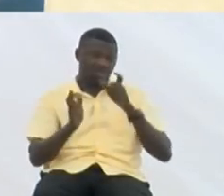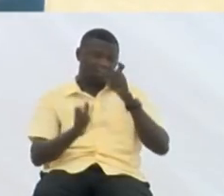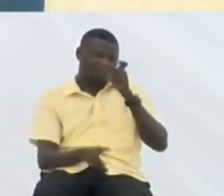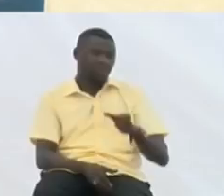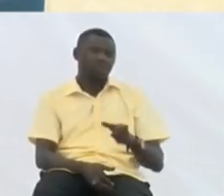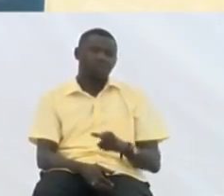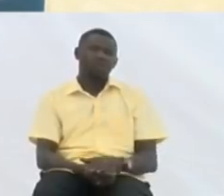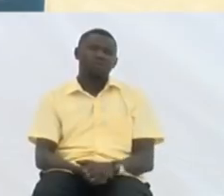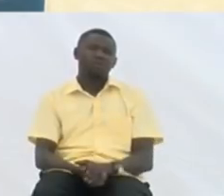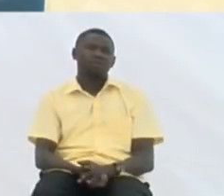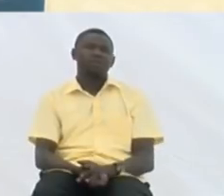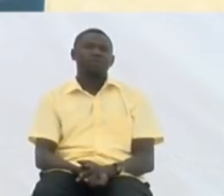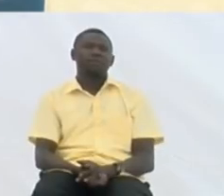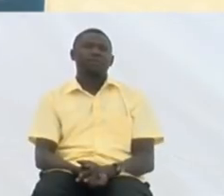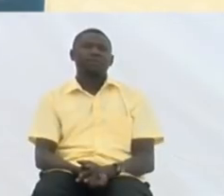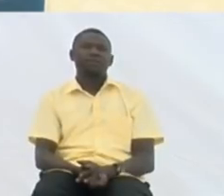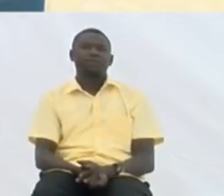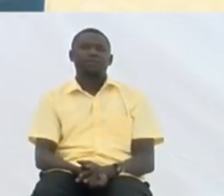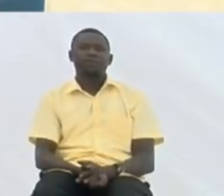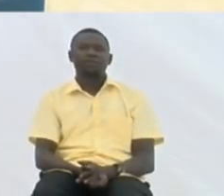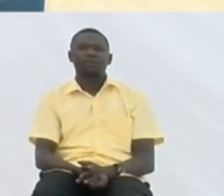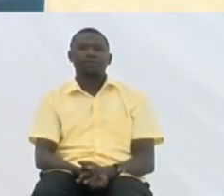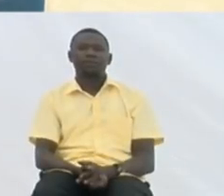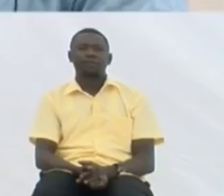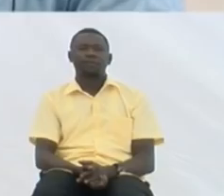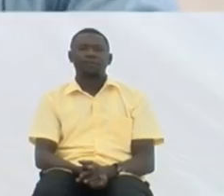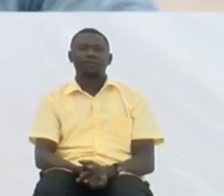especially a Muslim.